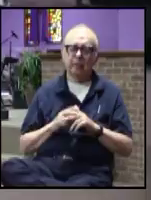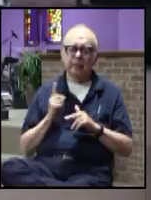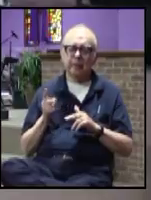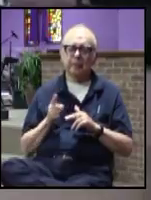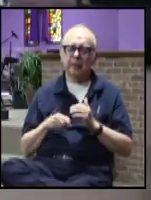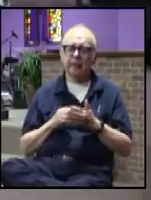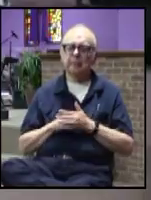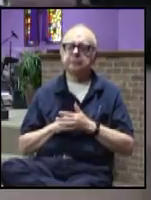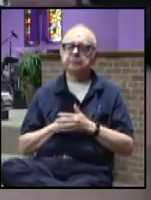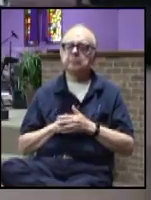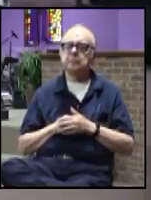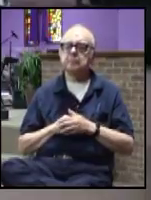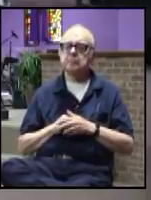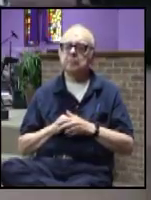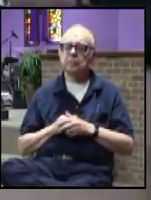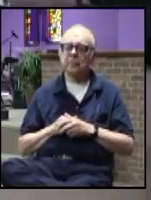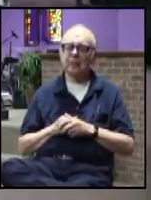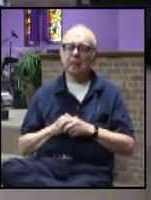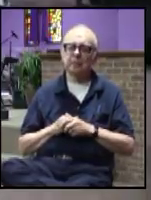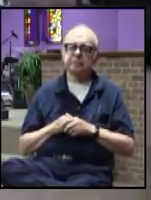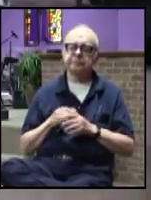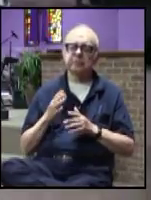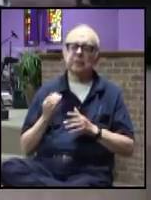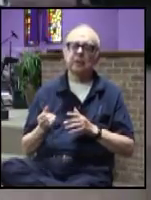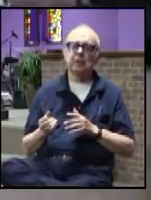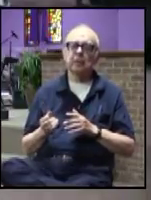on. Because